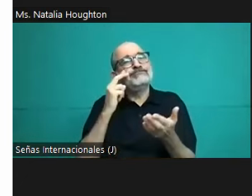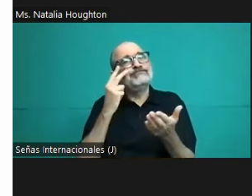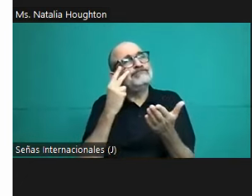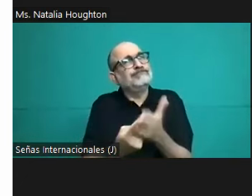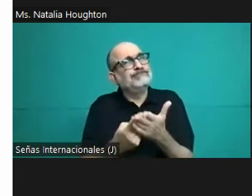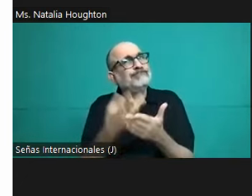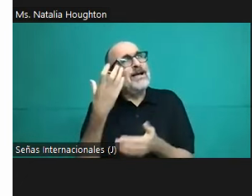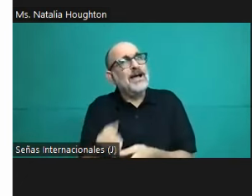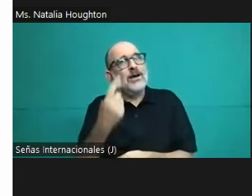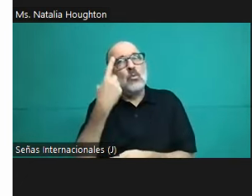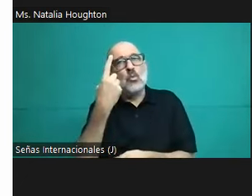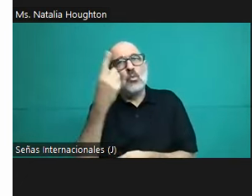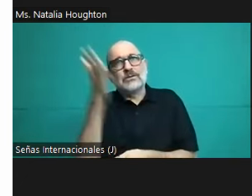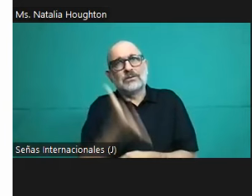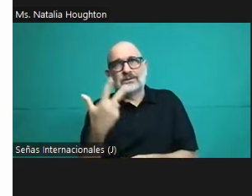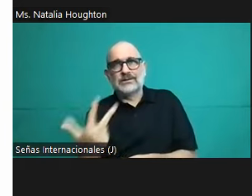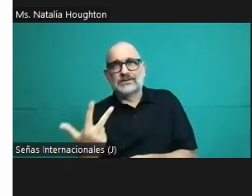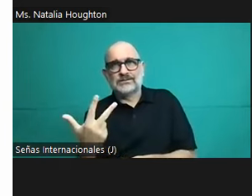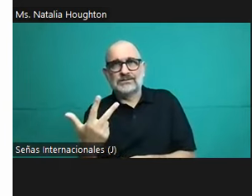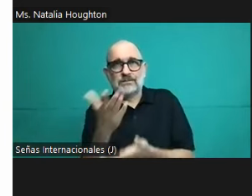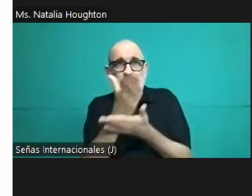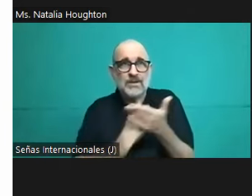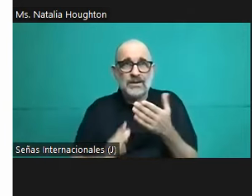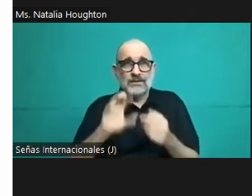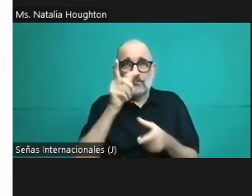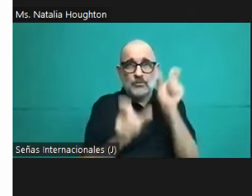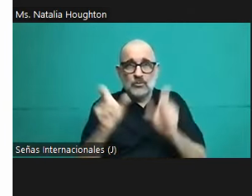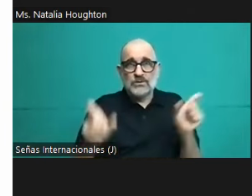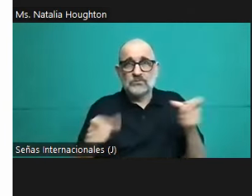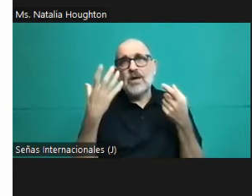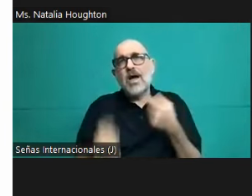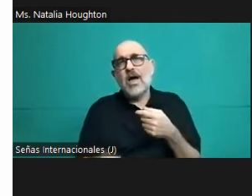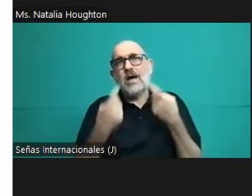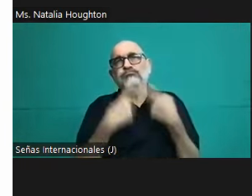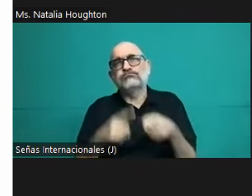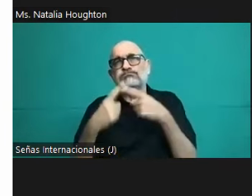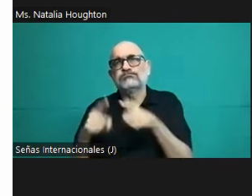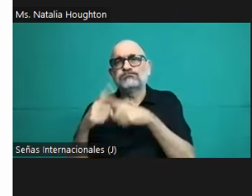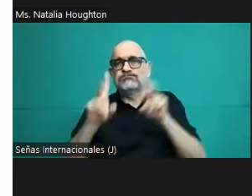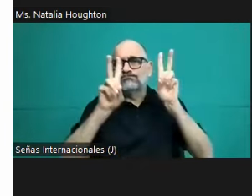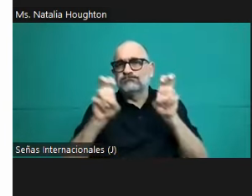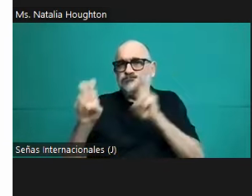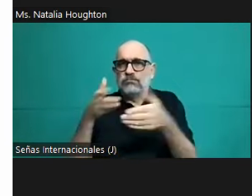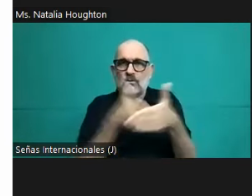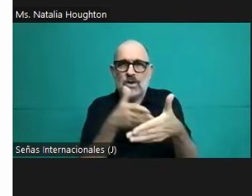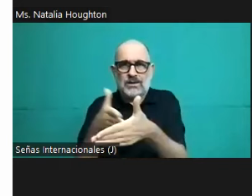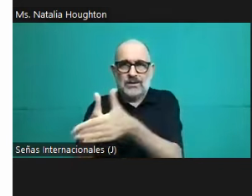this, this means about 300 million people that do not have appropriate access.